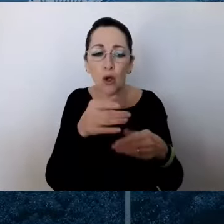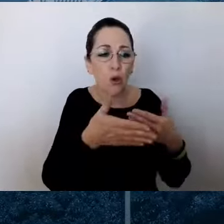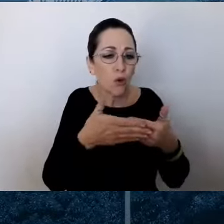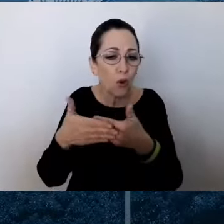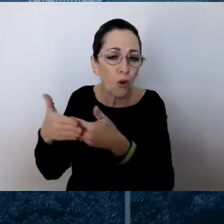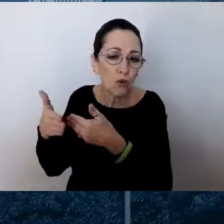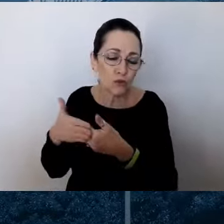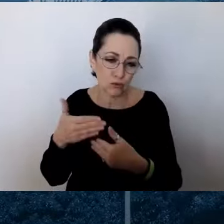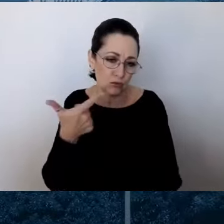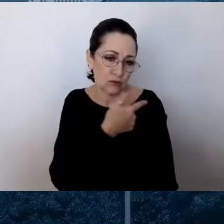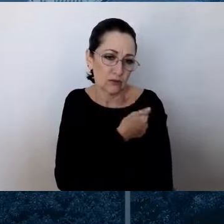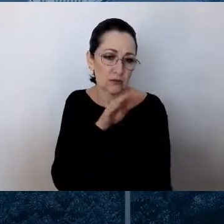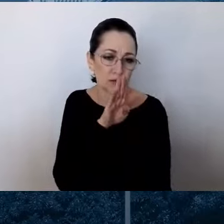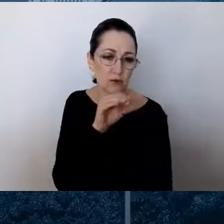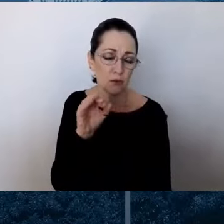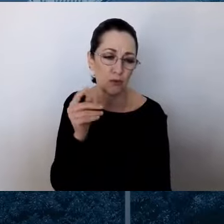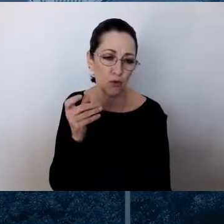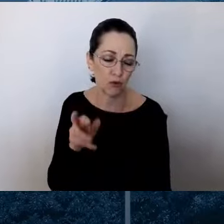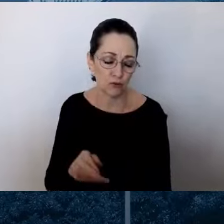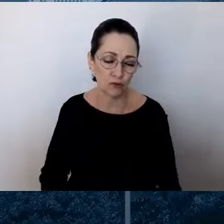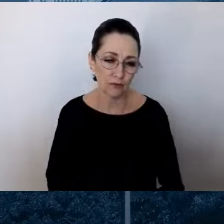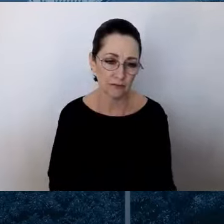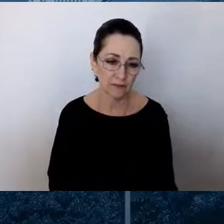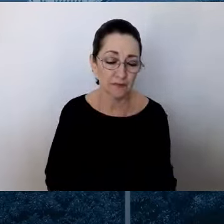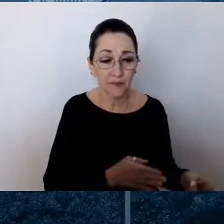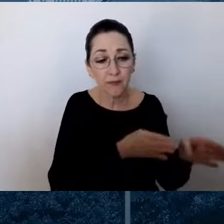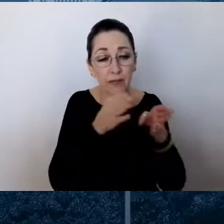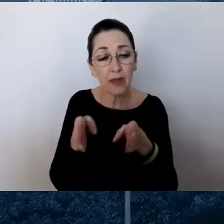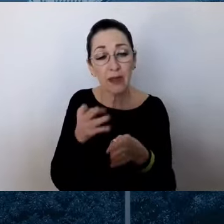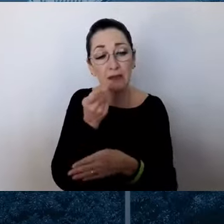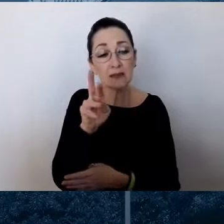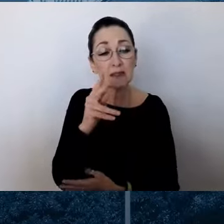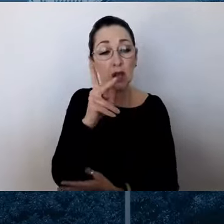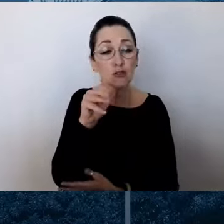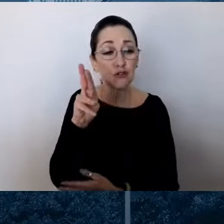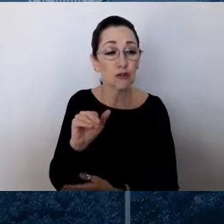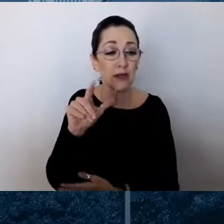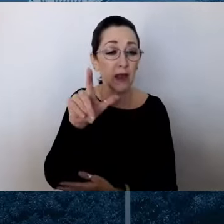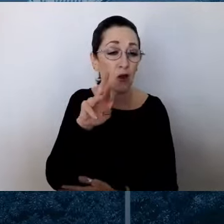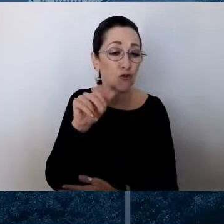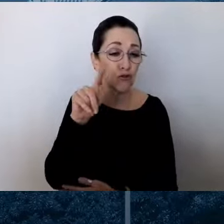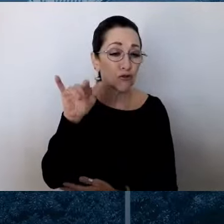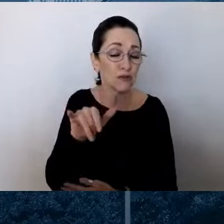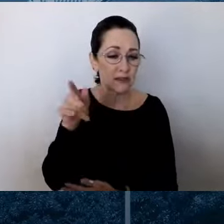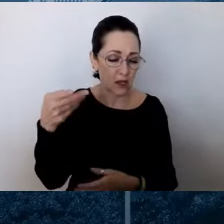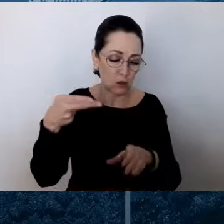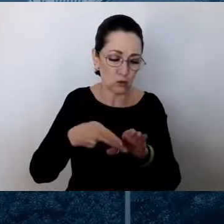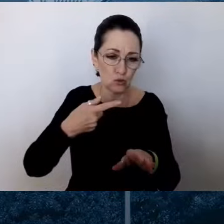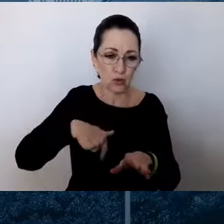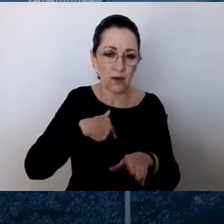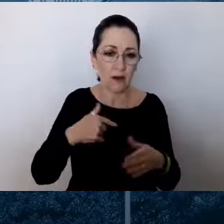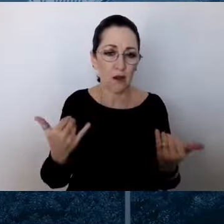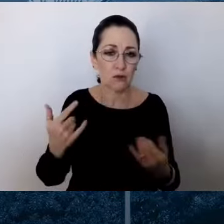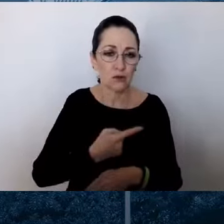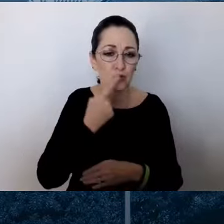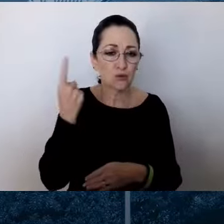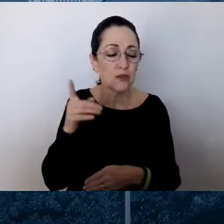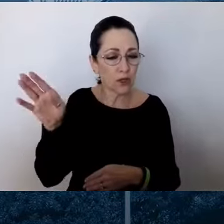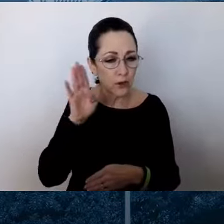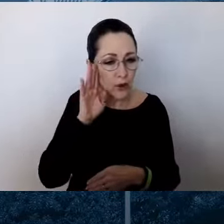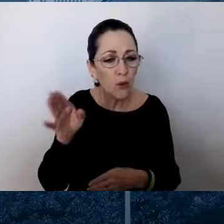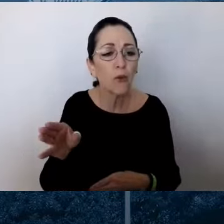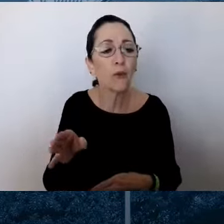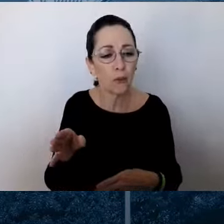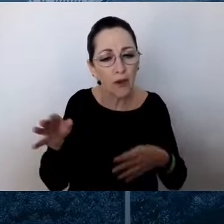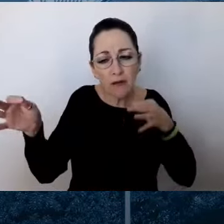director of the Division of Public Health and the leader of our public health team, is with us again today, and she's going to drill down a little bit